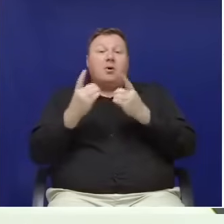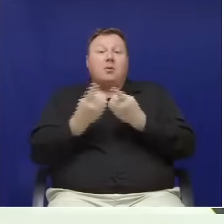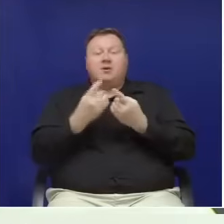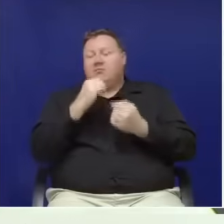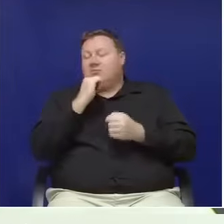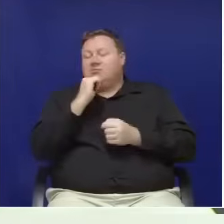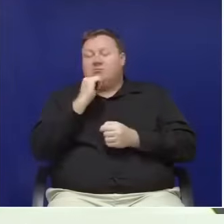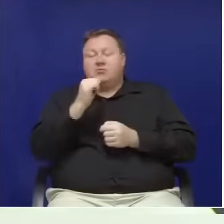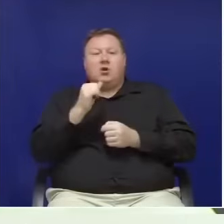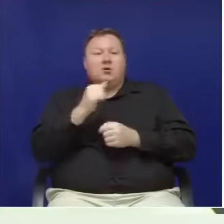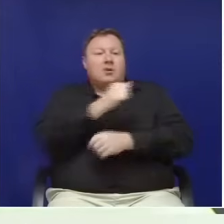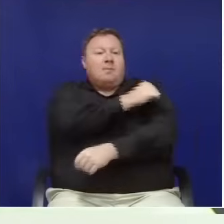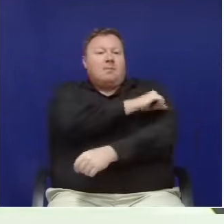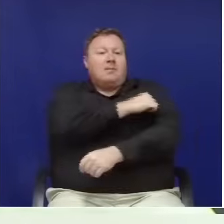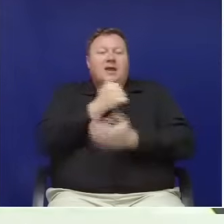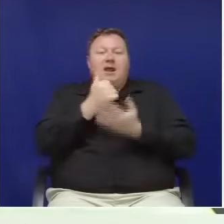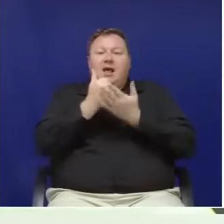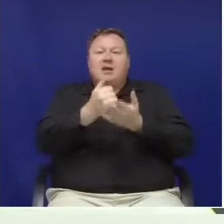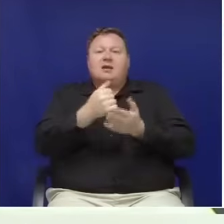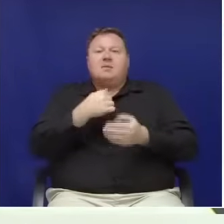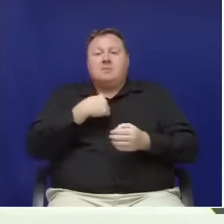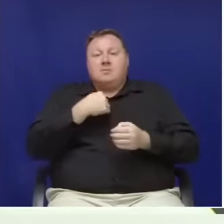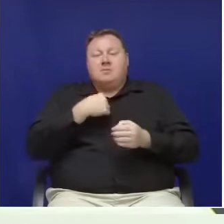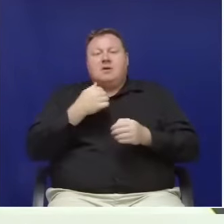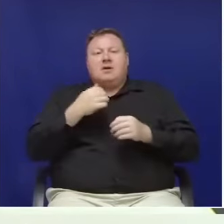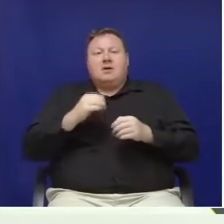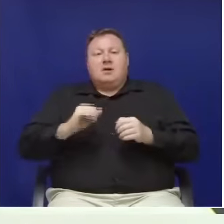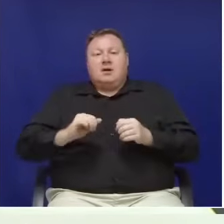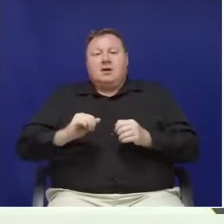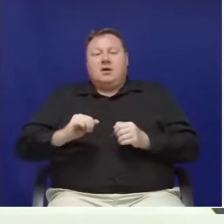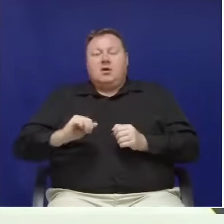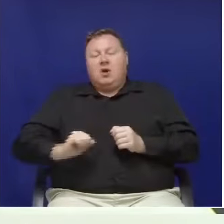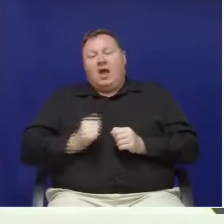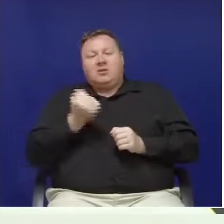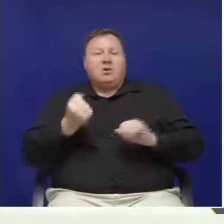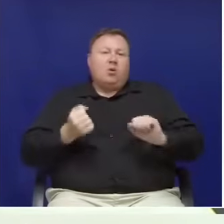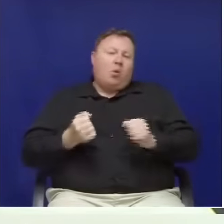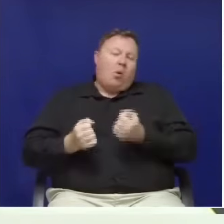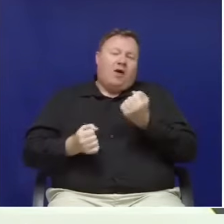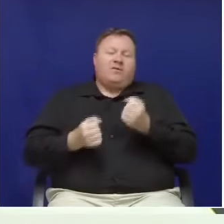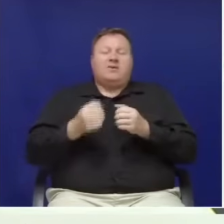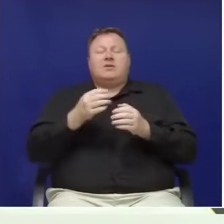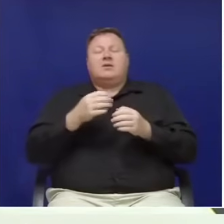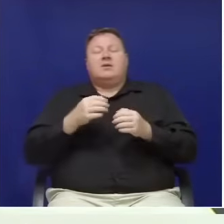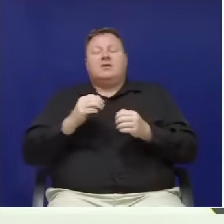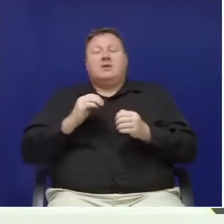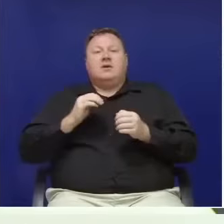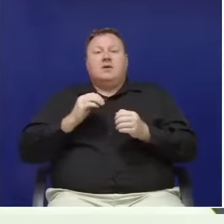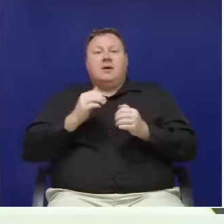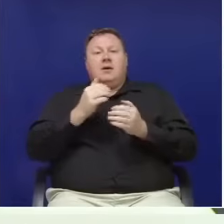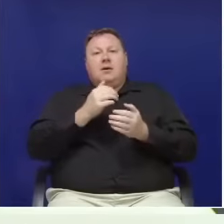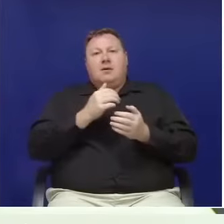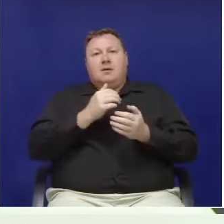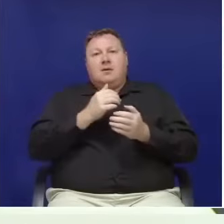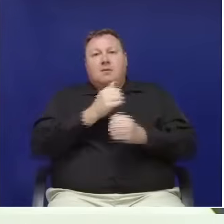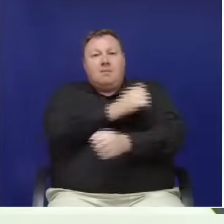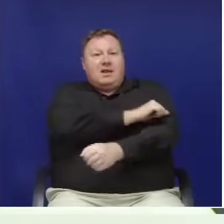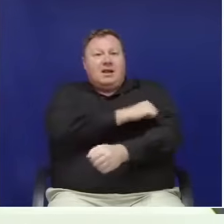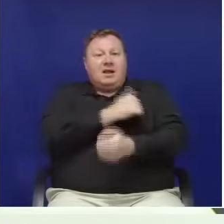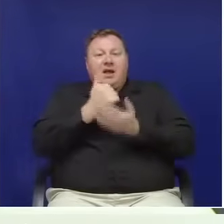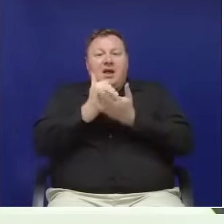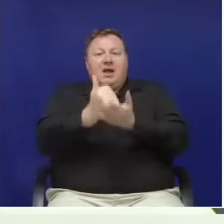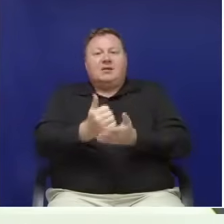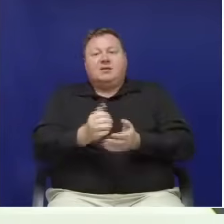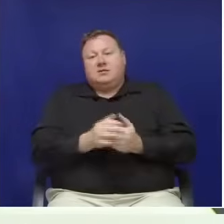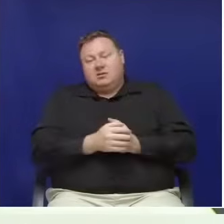medical aid, I am on my spouse's medical aid. That's the first thing. So they have support from the